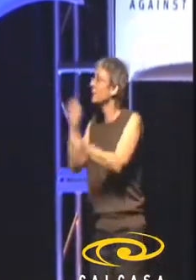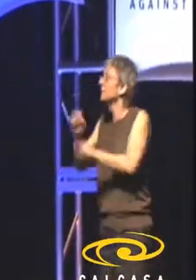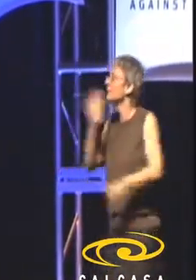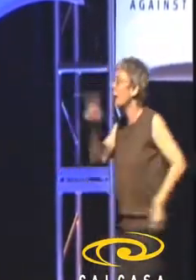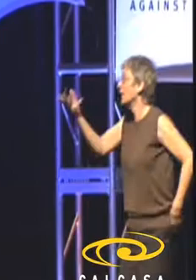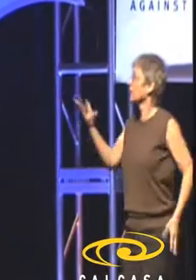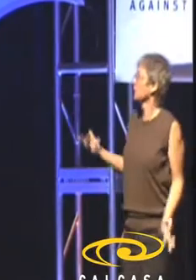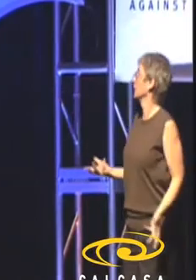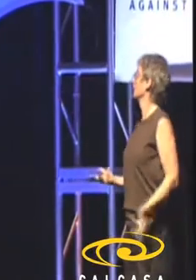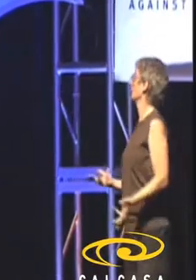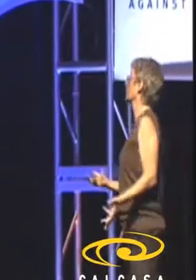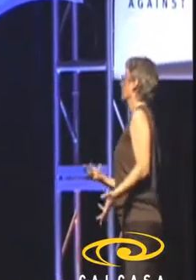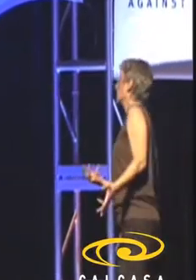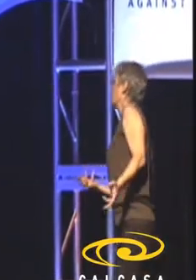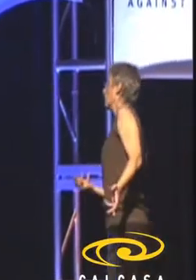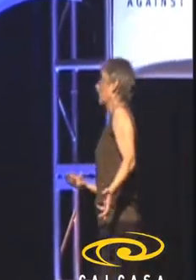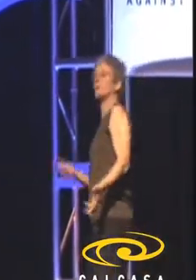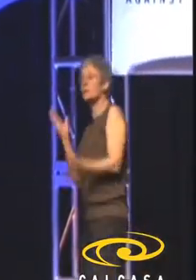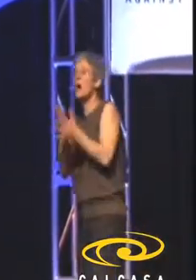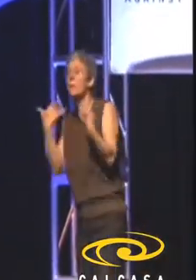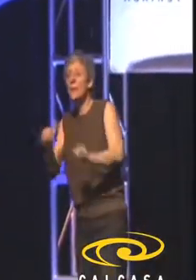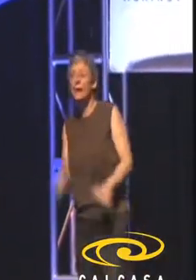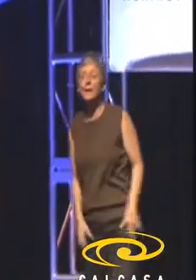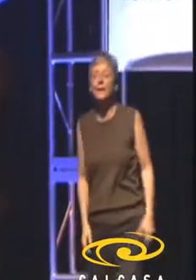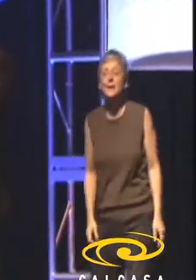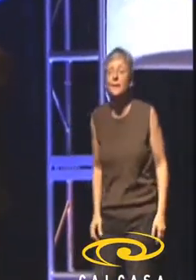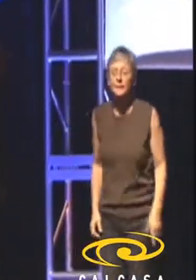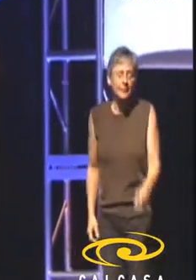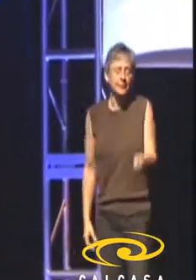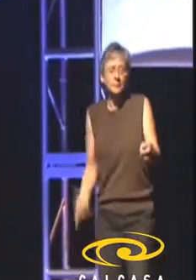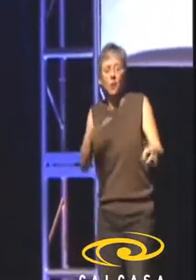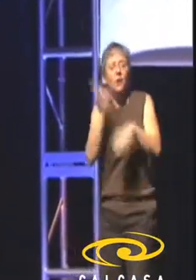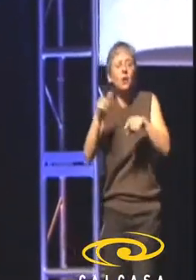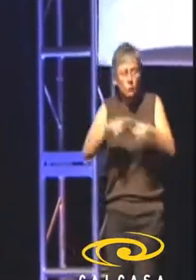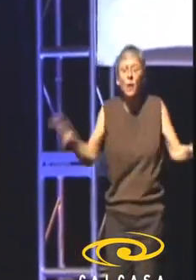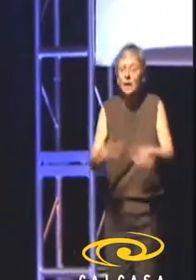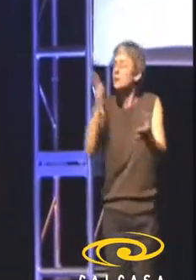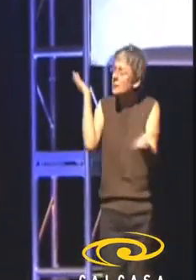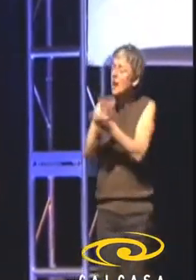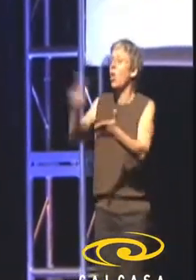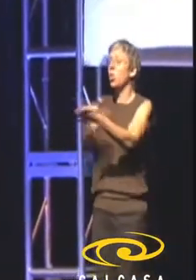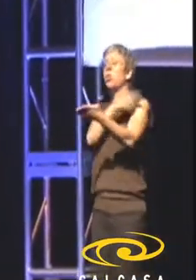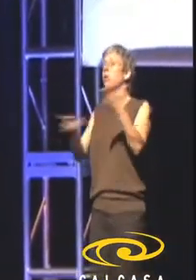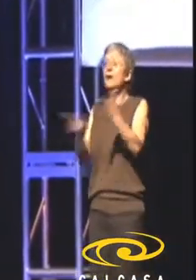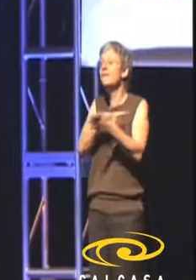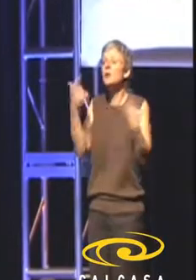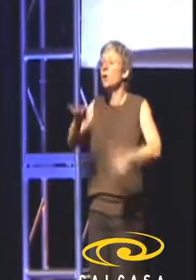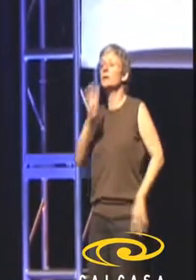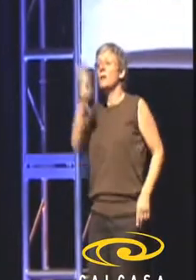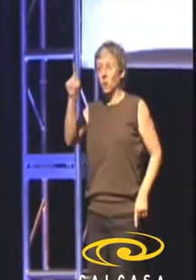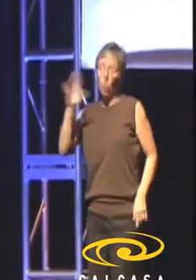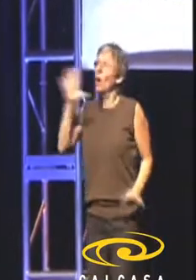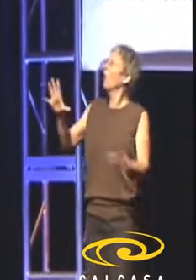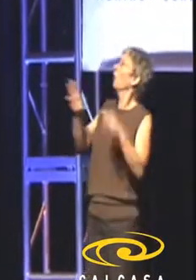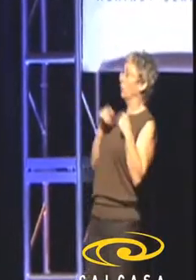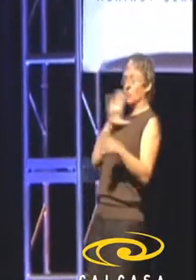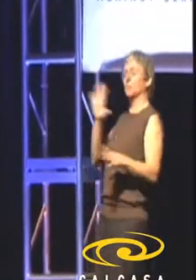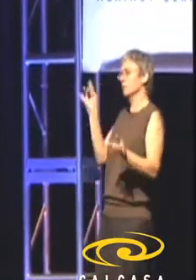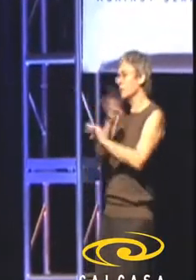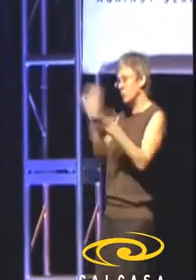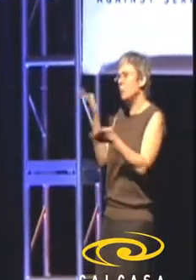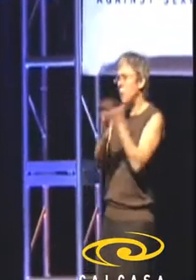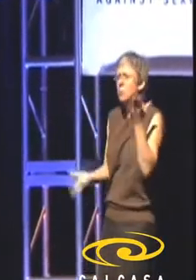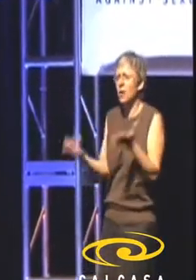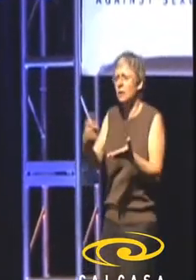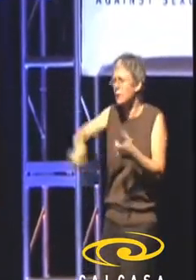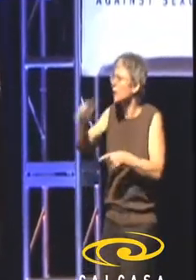to be You need to stop blaming, chemical dependency It's a call to action to break the silence If you don't speak out, you condone it to violence All